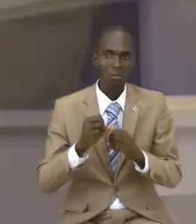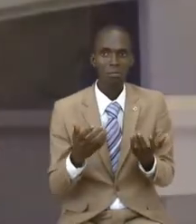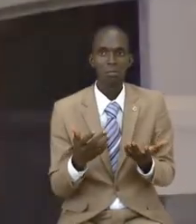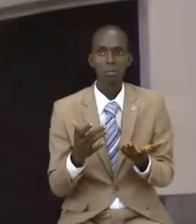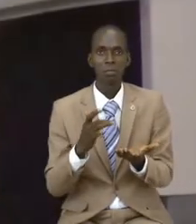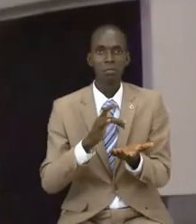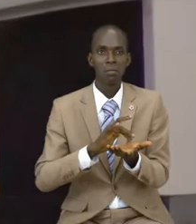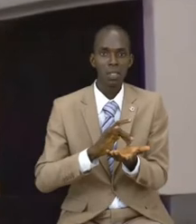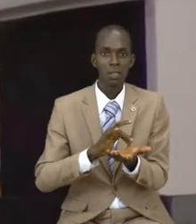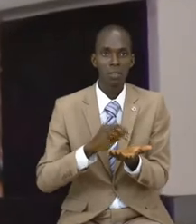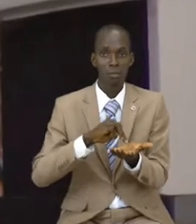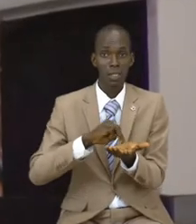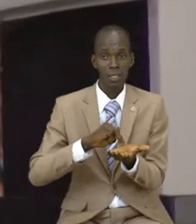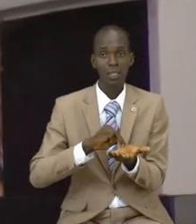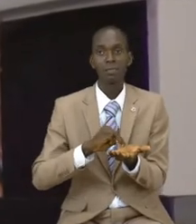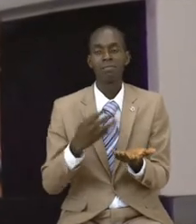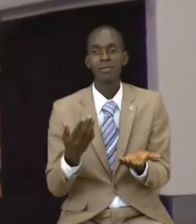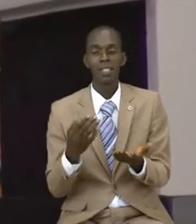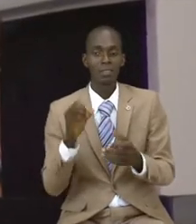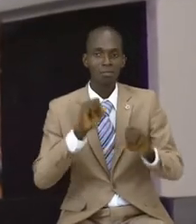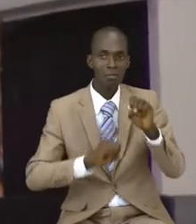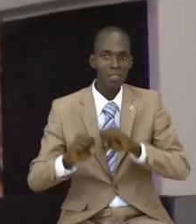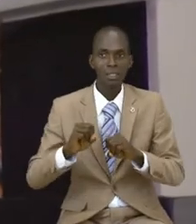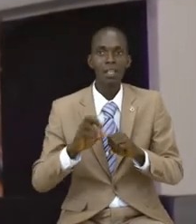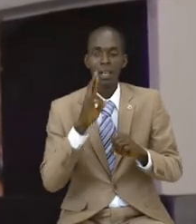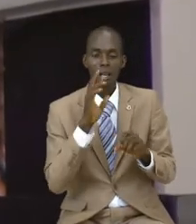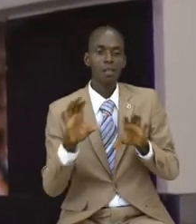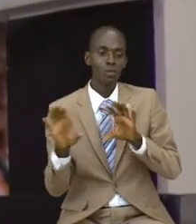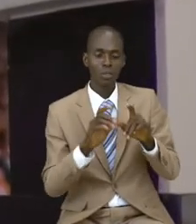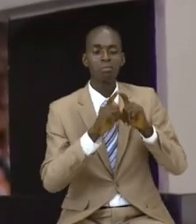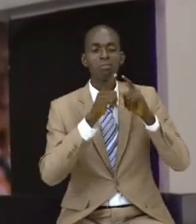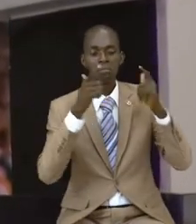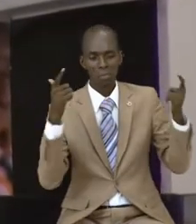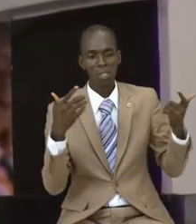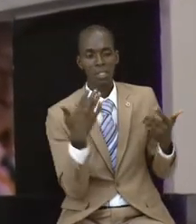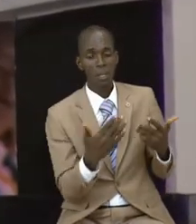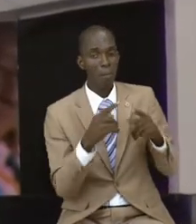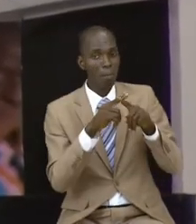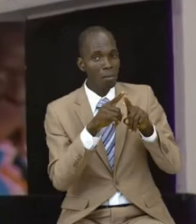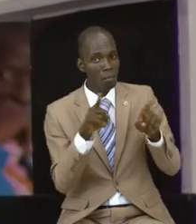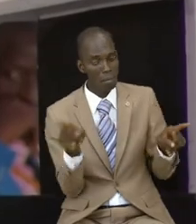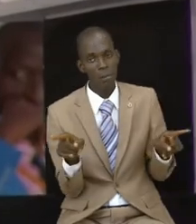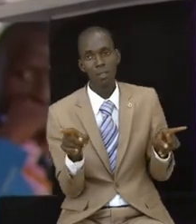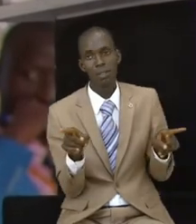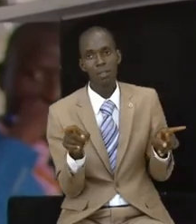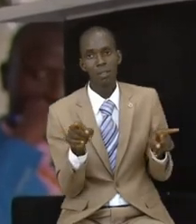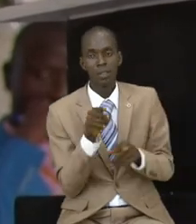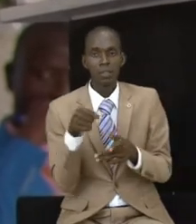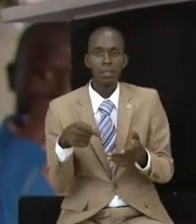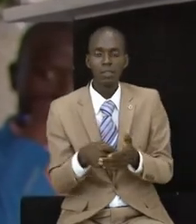medical science is good, great. They're doing wonderful things. But for this young